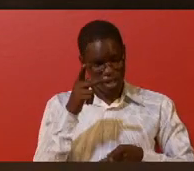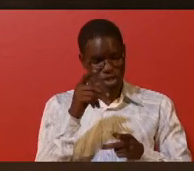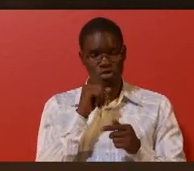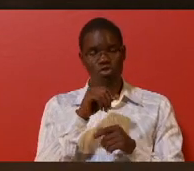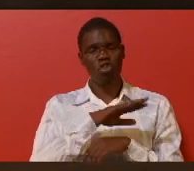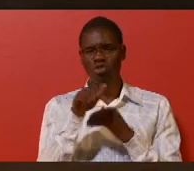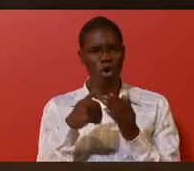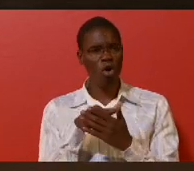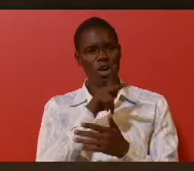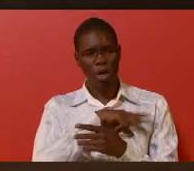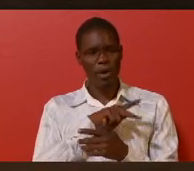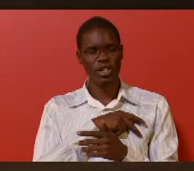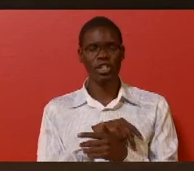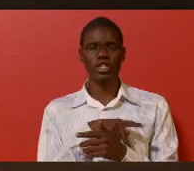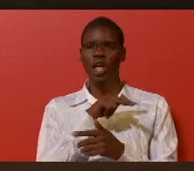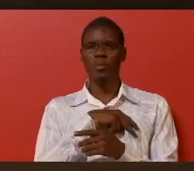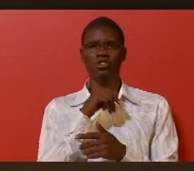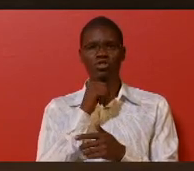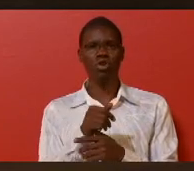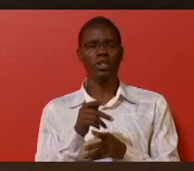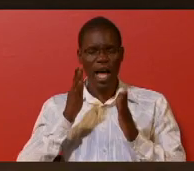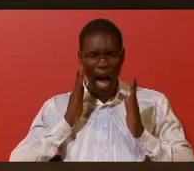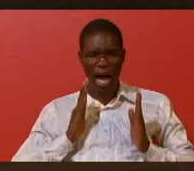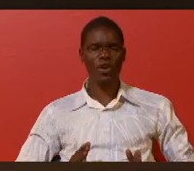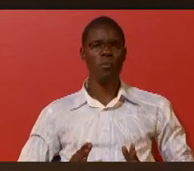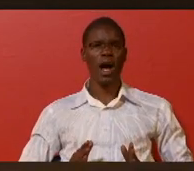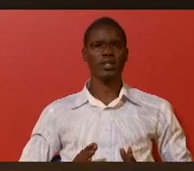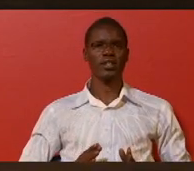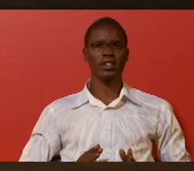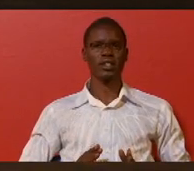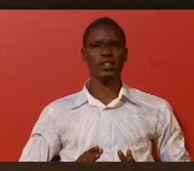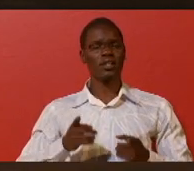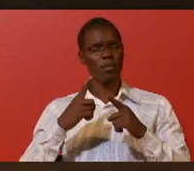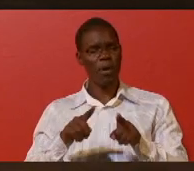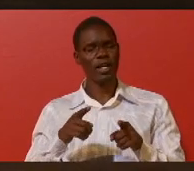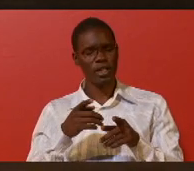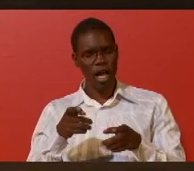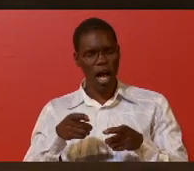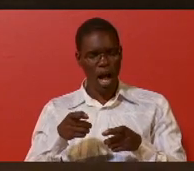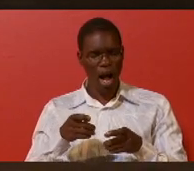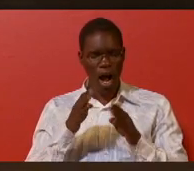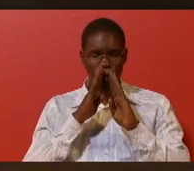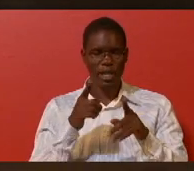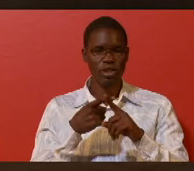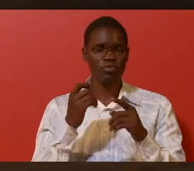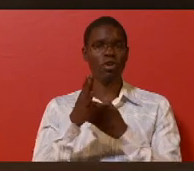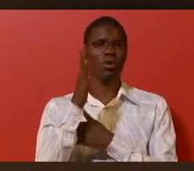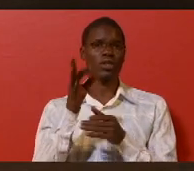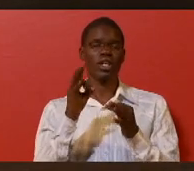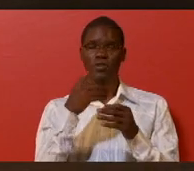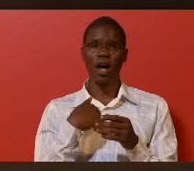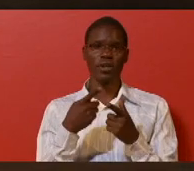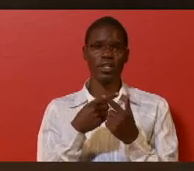is. Patience is not a human virtue. It's a godlike virtue. And to have it, you need God in your life.